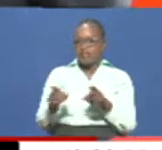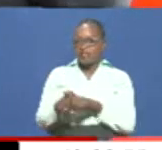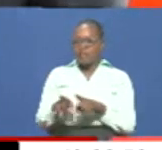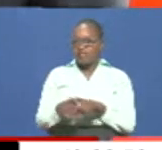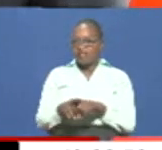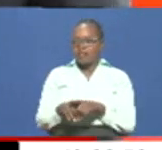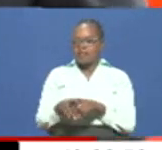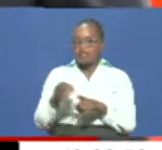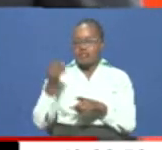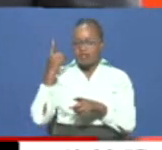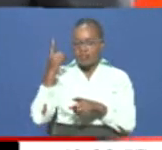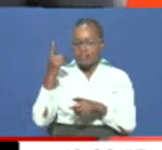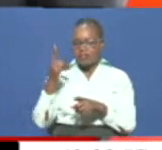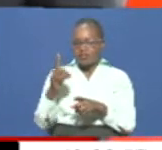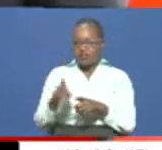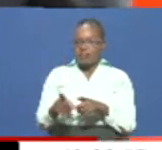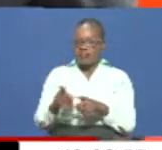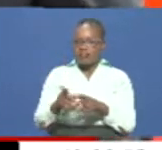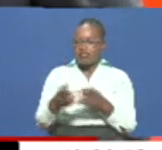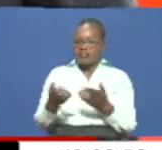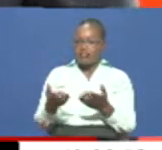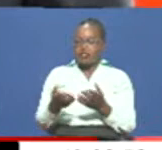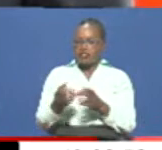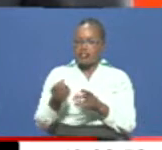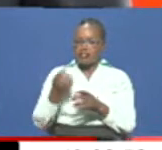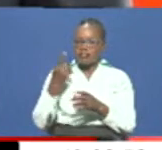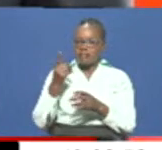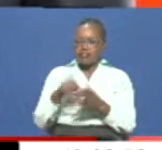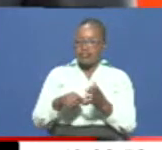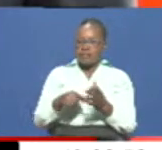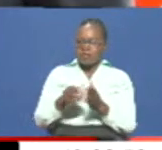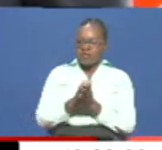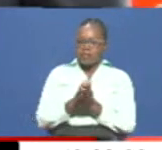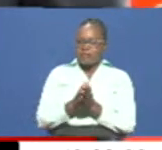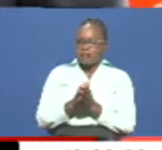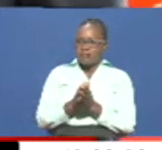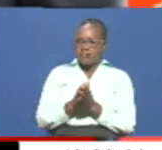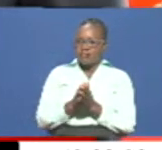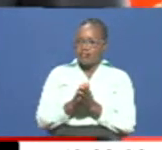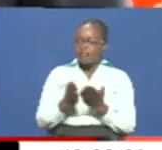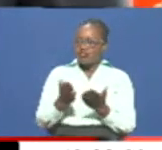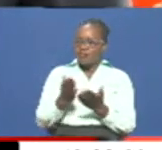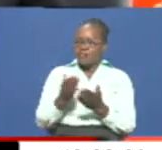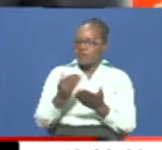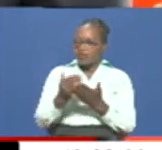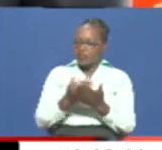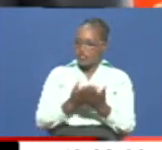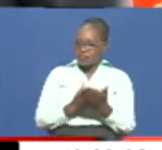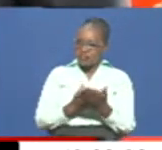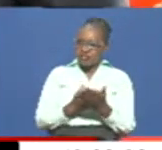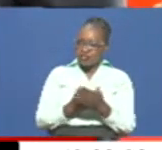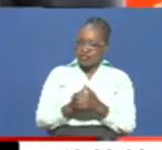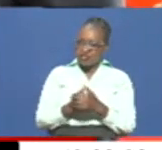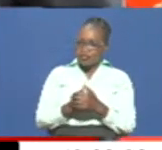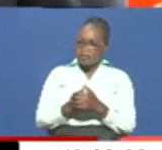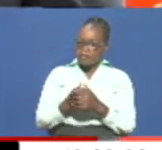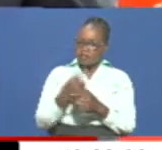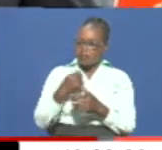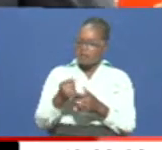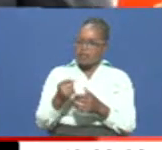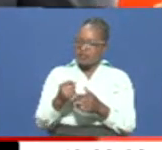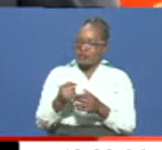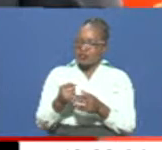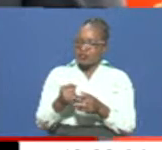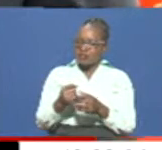understands, or investor that understands what they're going through. I mean, we've been through the same process. We know what it takes to run a business in an environment like this. So having people like us coming in and trying